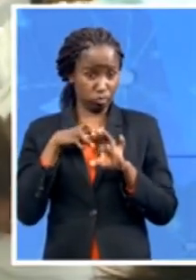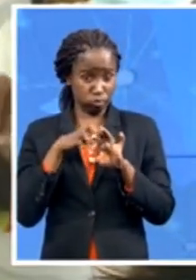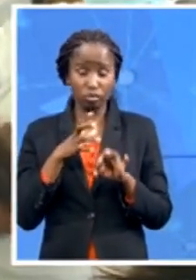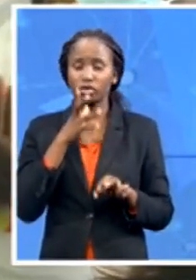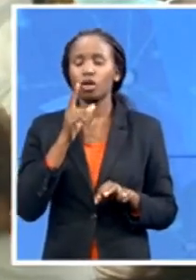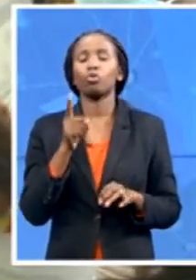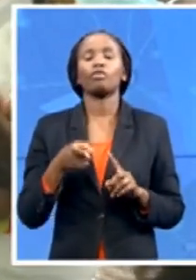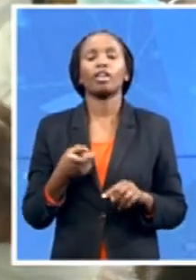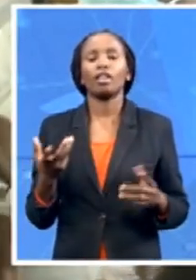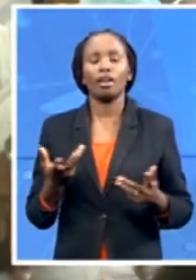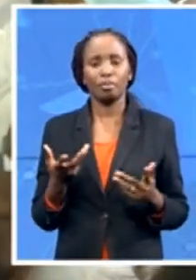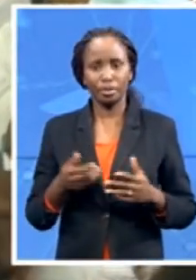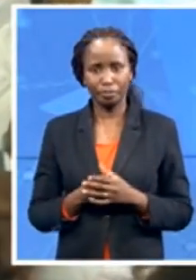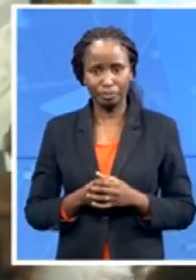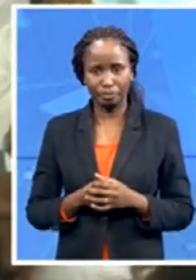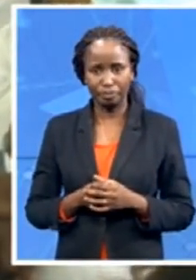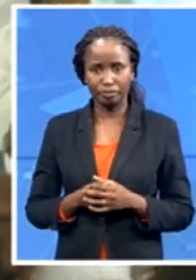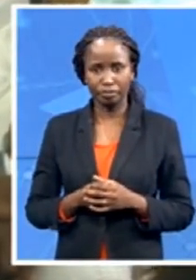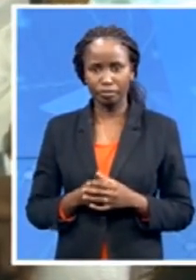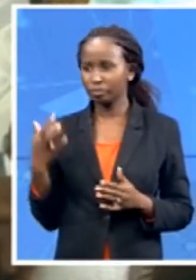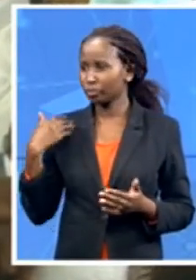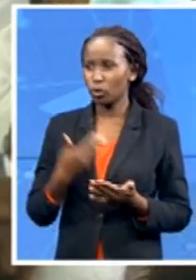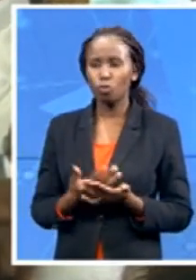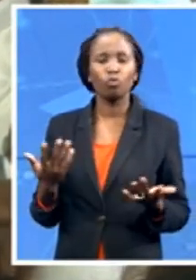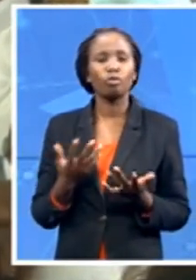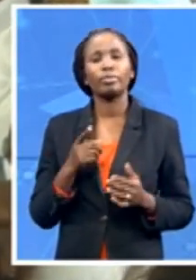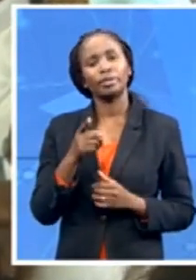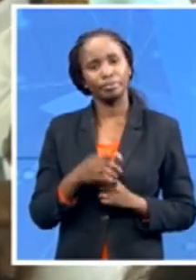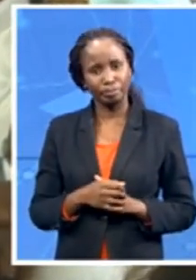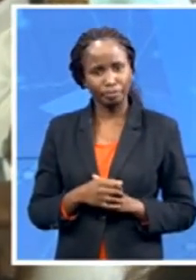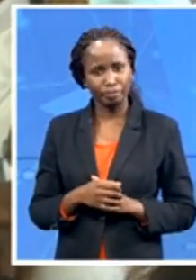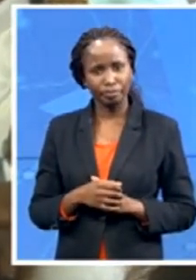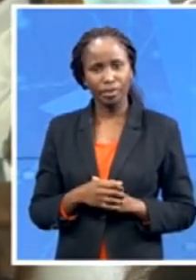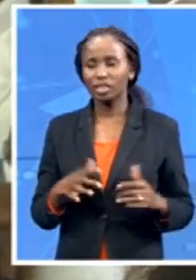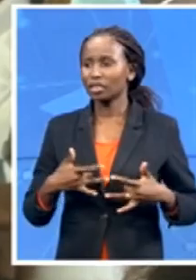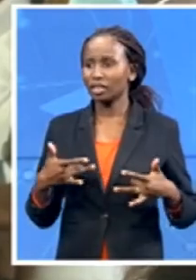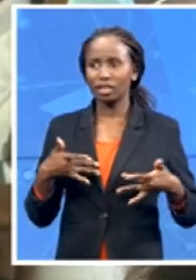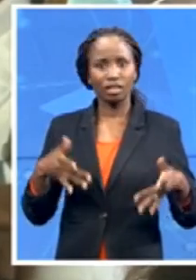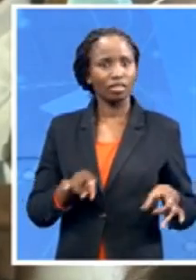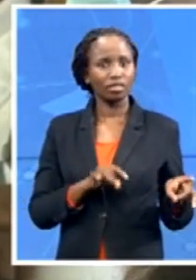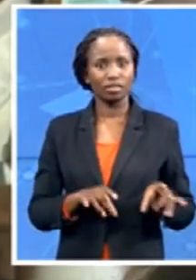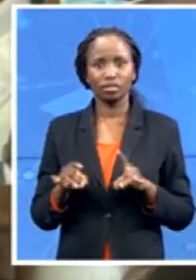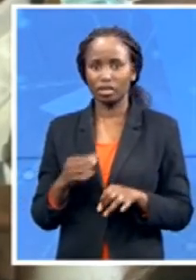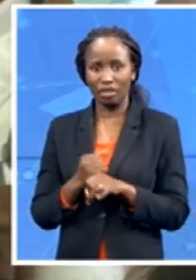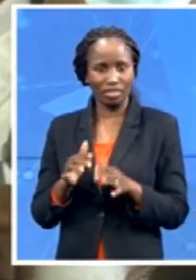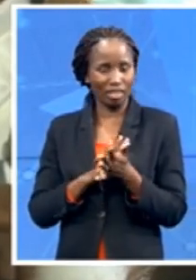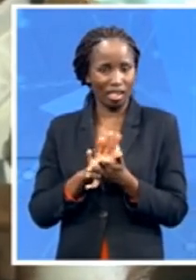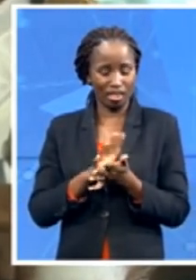dupi. Sitele bu kwa ibi inapa. Inkuku mezange sibonu ngologu nje.